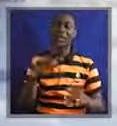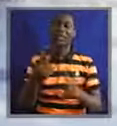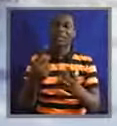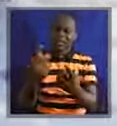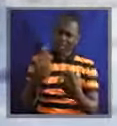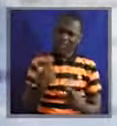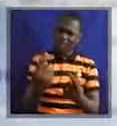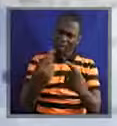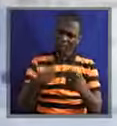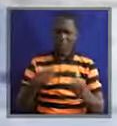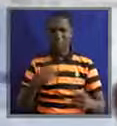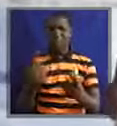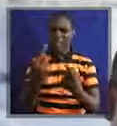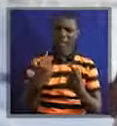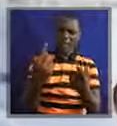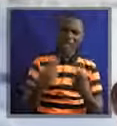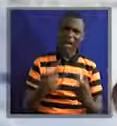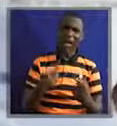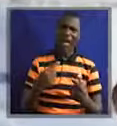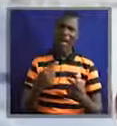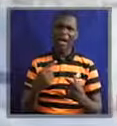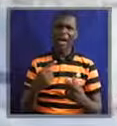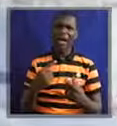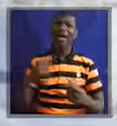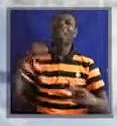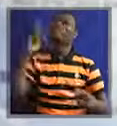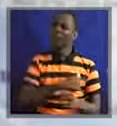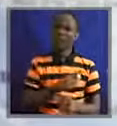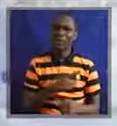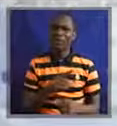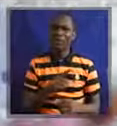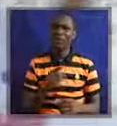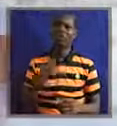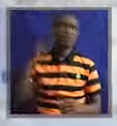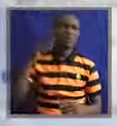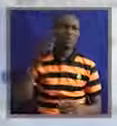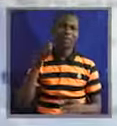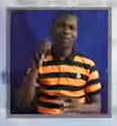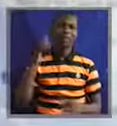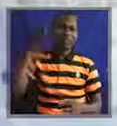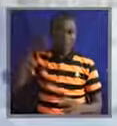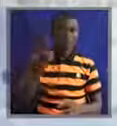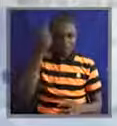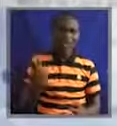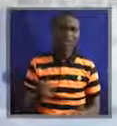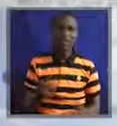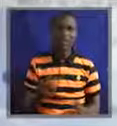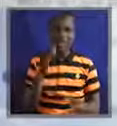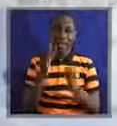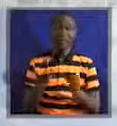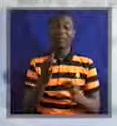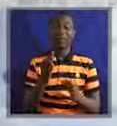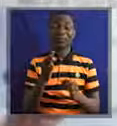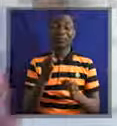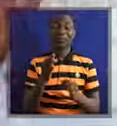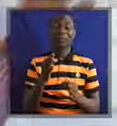na ada chi wo beto sa na ma ne ma no ase me do pa a wuti me omo kaso omo aye miracle ye awia ye tumi ma akoya so